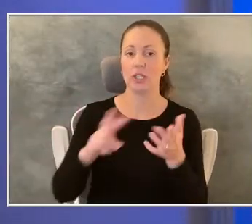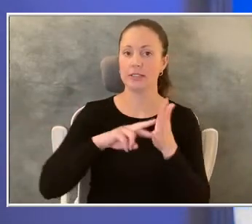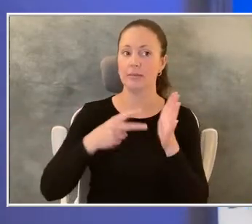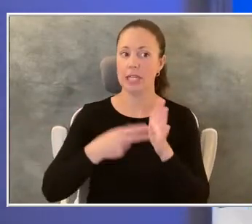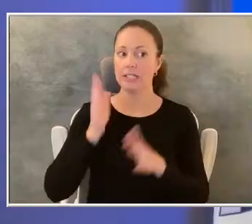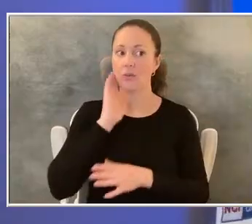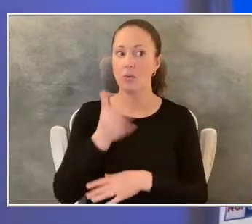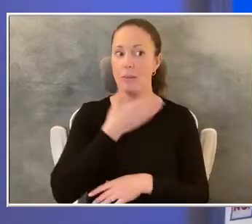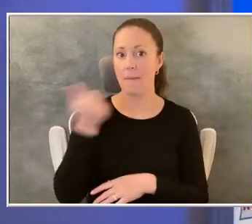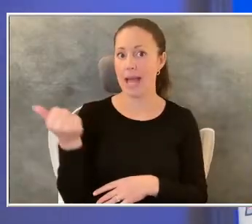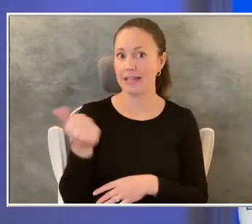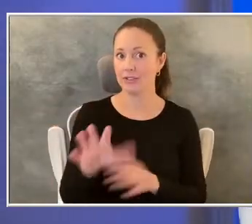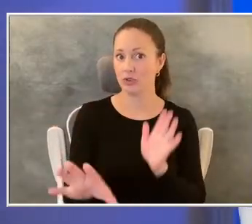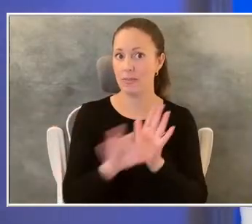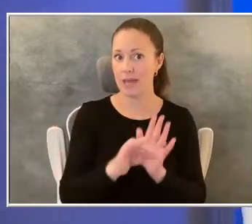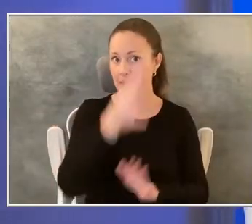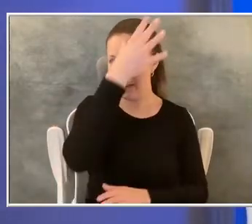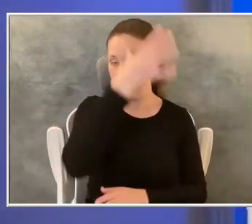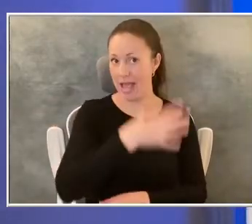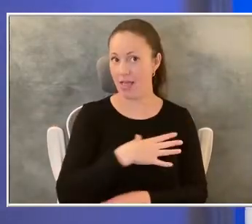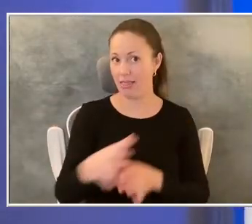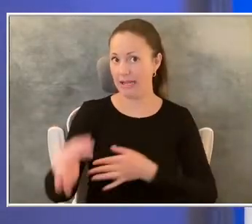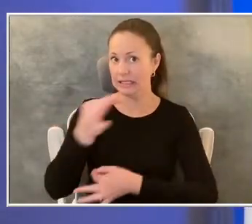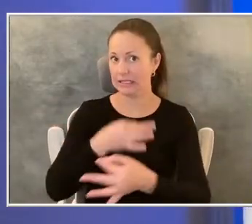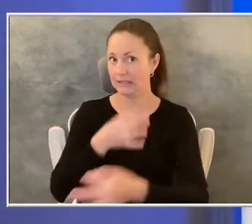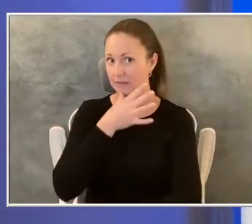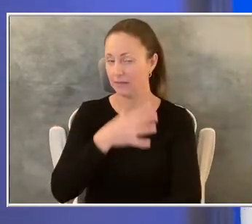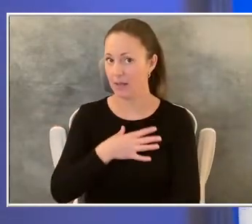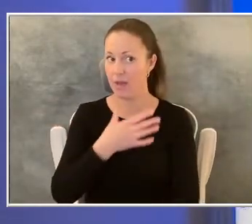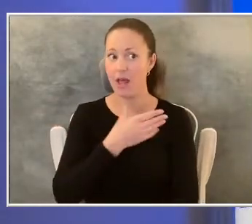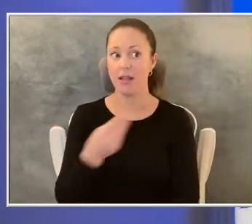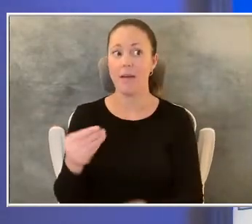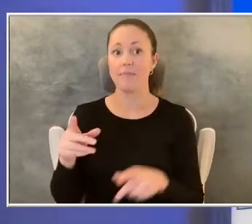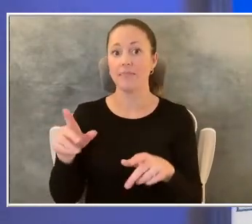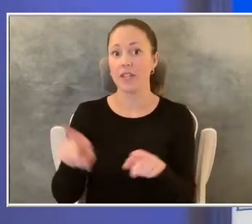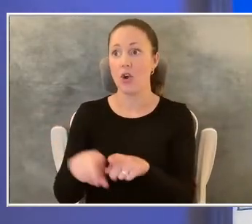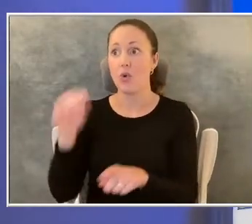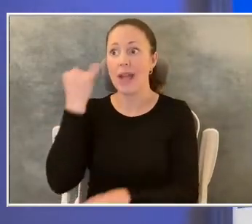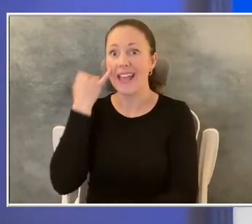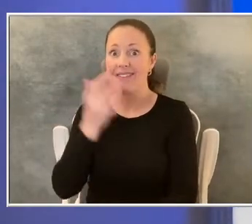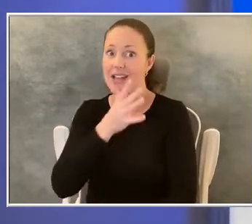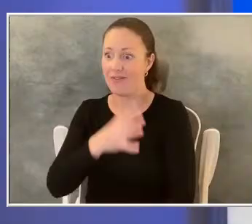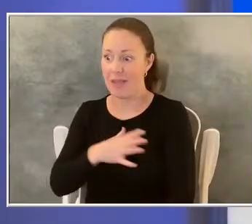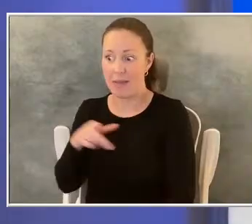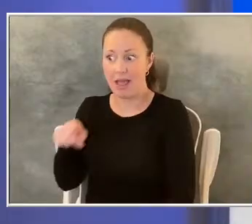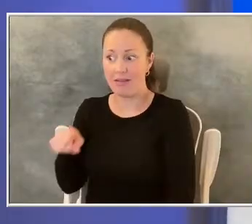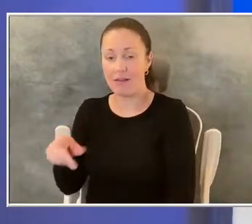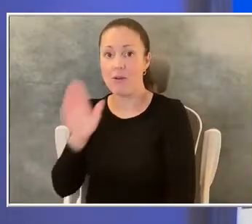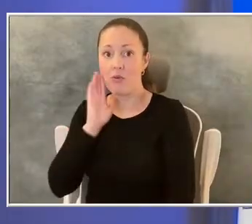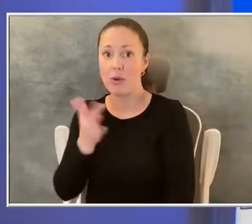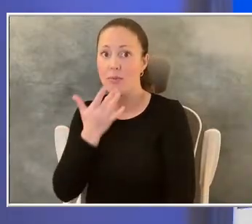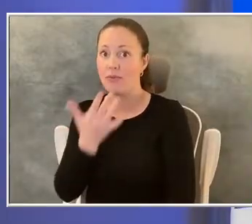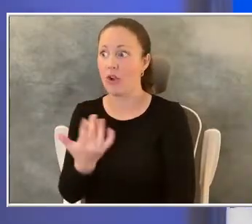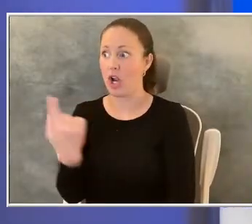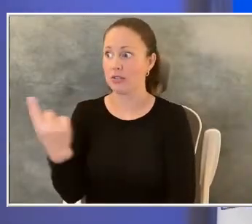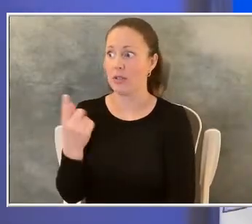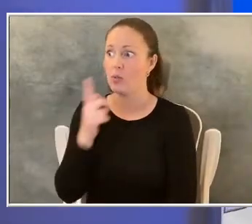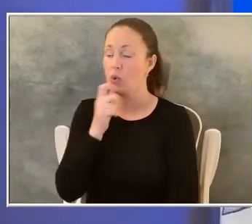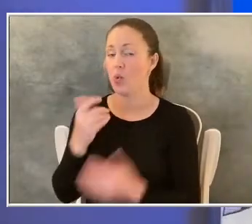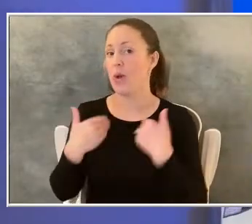male or a female, and also if it is a female as a choice, we'd like to take one who hasn't had any children.